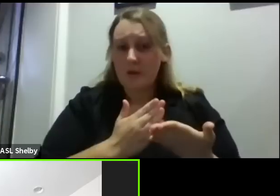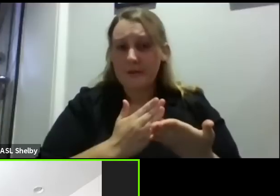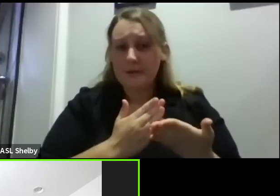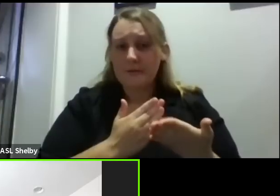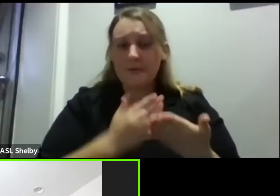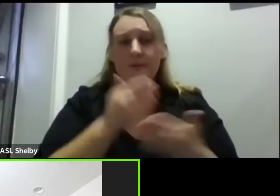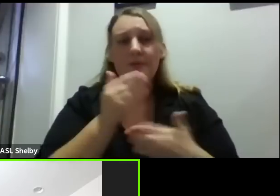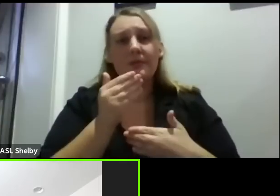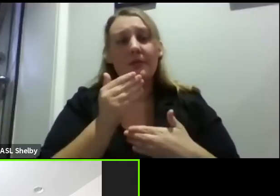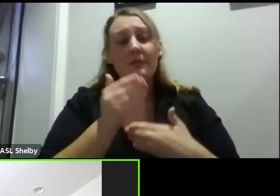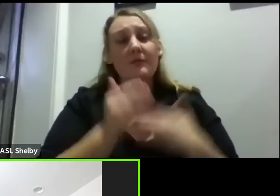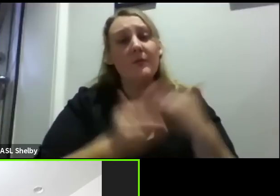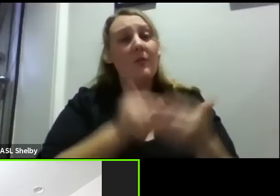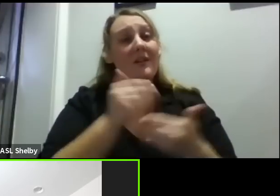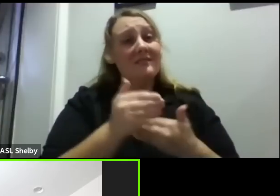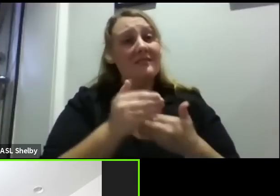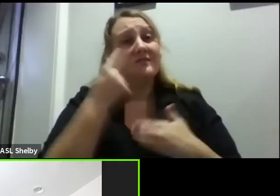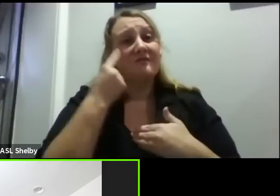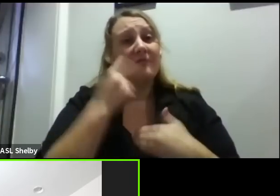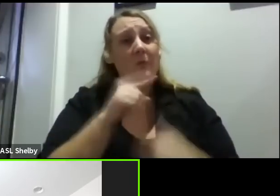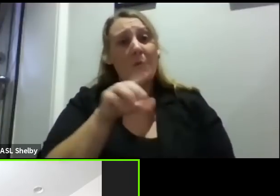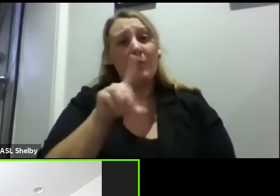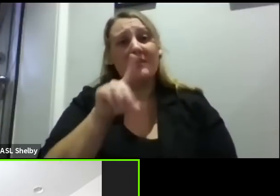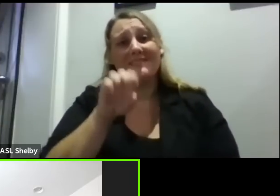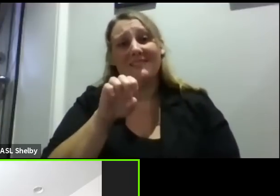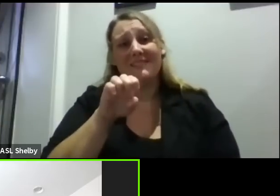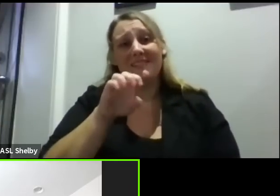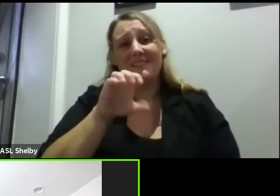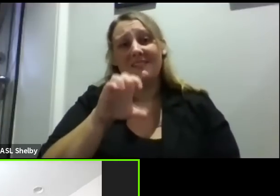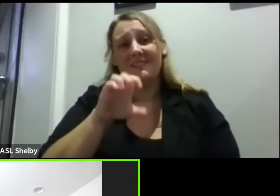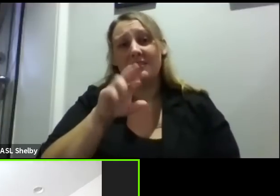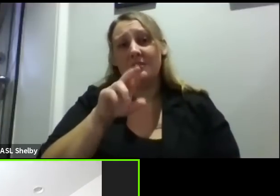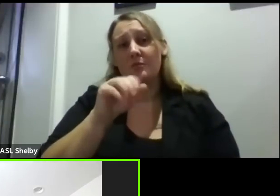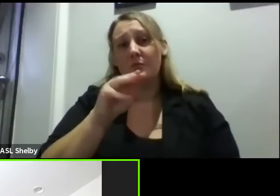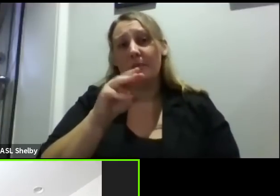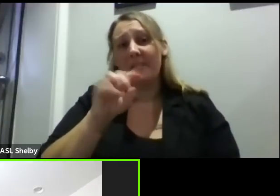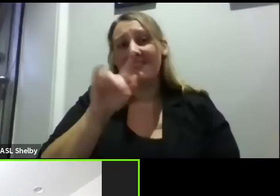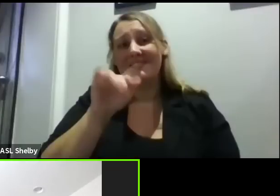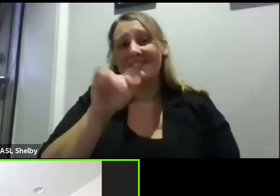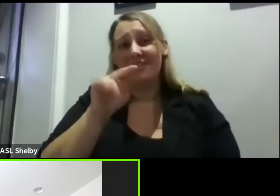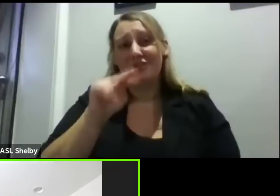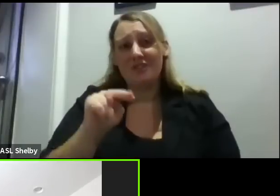decriminalization platform has to be about abolishing the police and abolishing prisons.